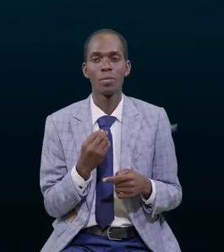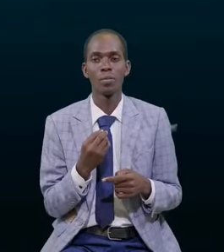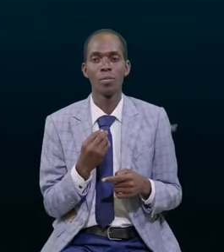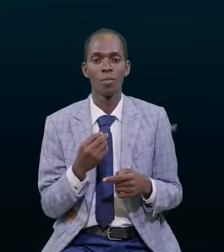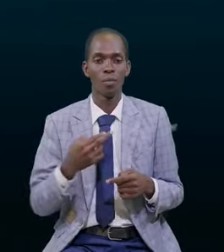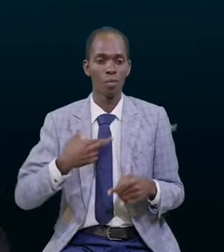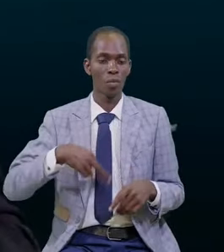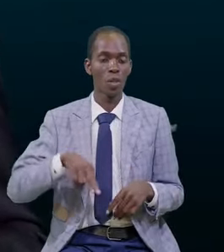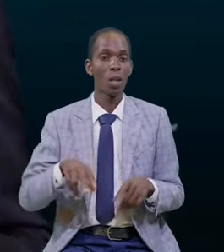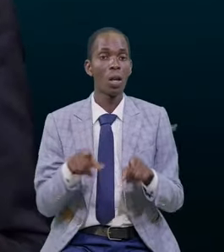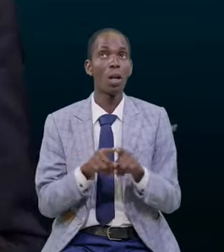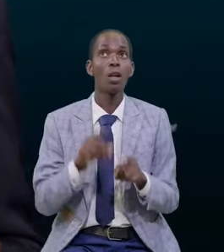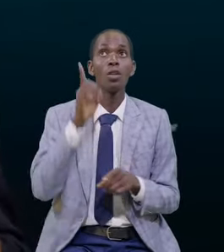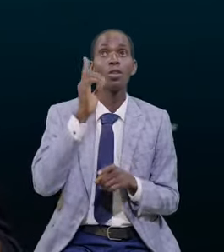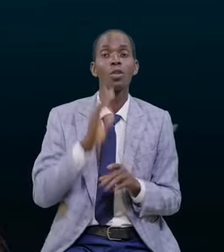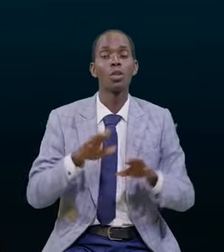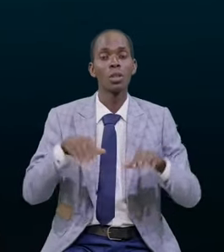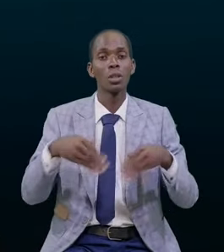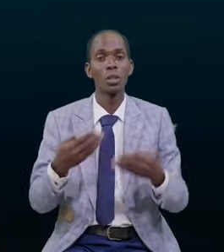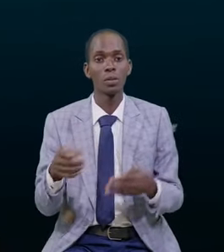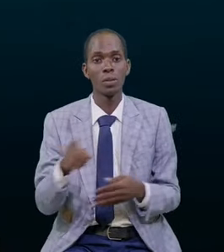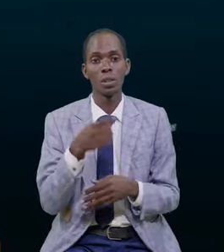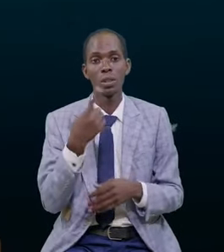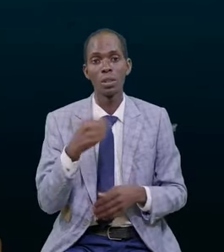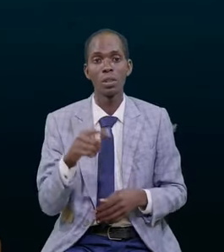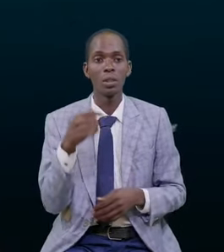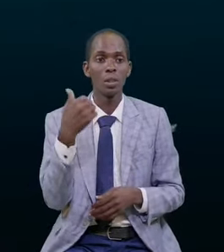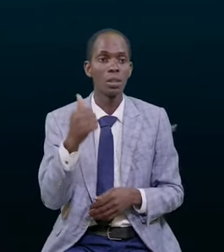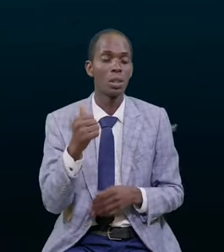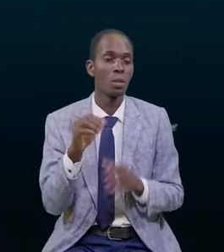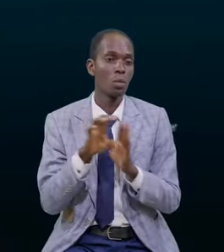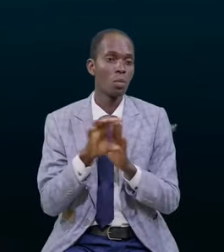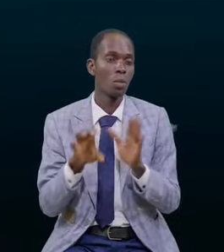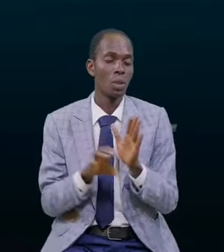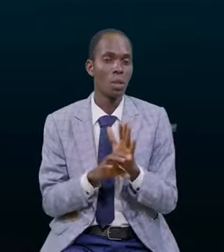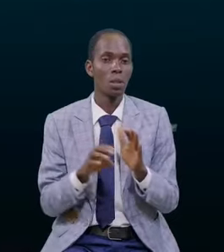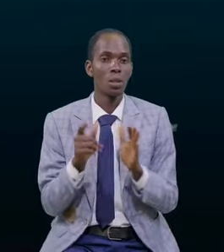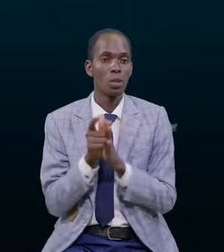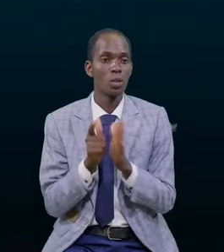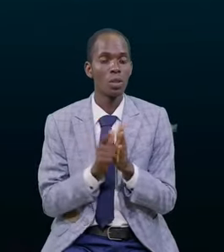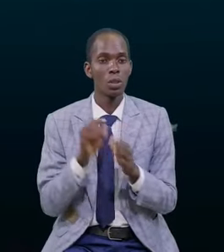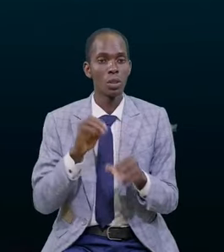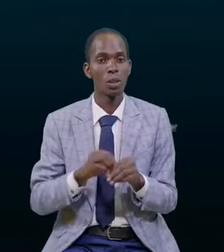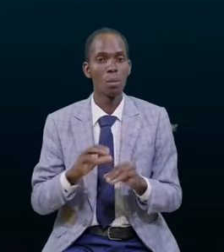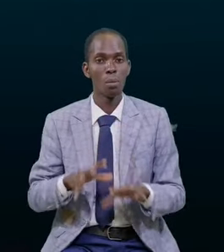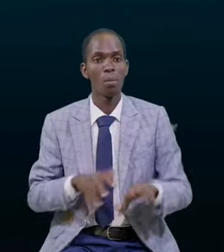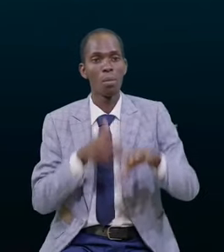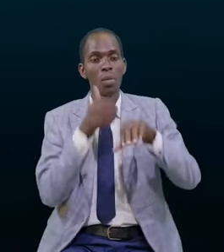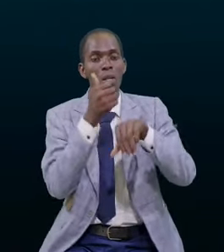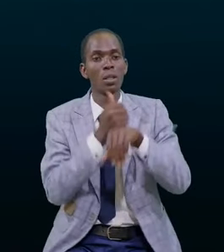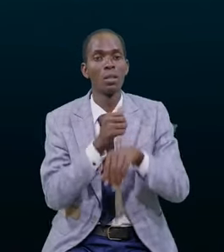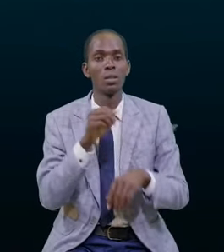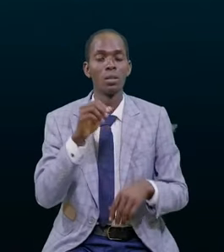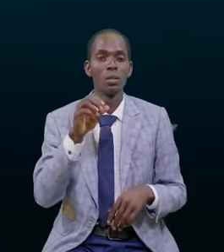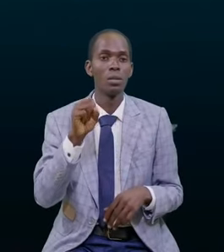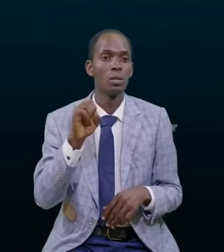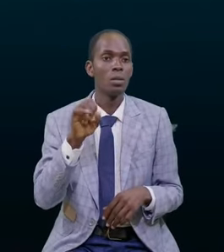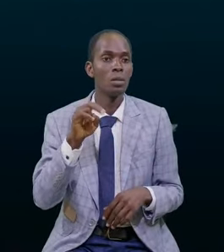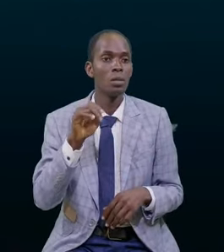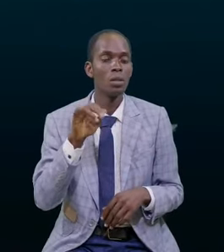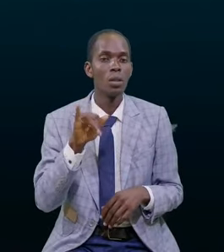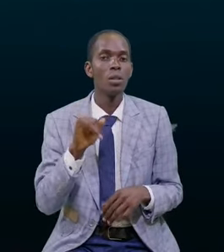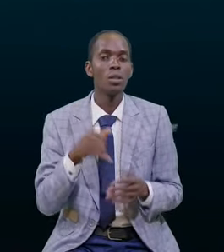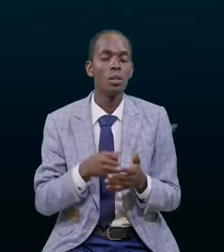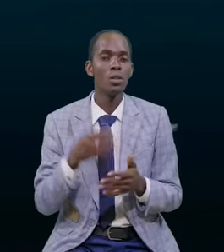the Ten Commandments at Mount Si you remember that it was mediated by Myriad of angels